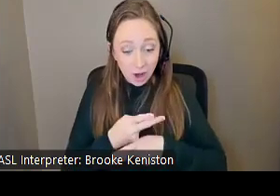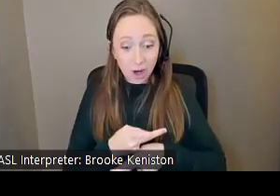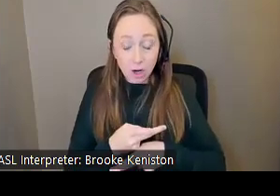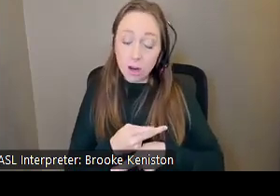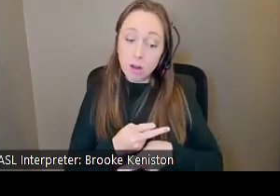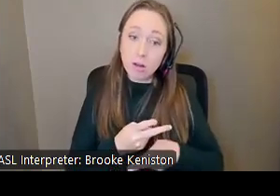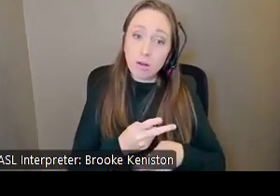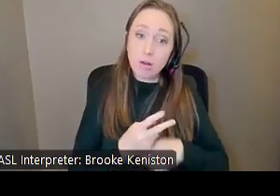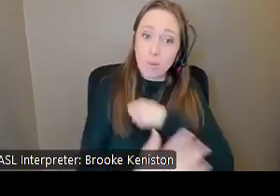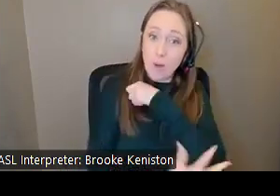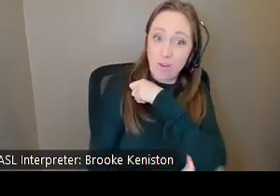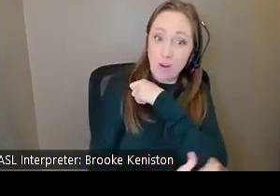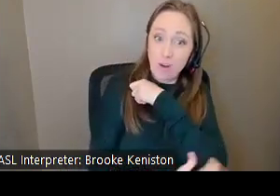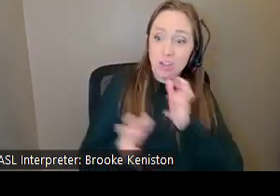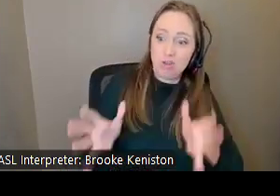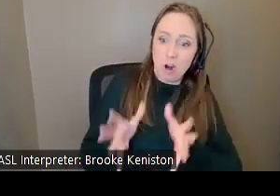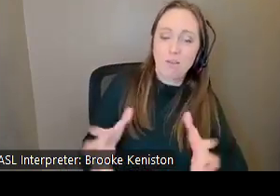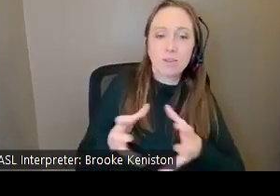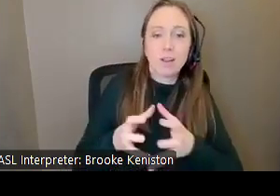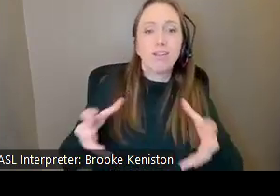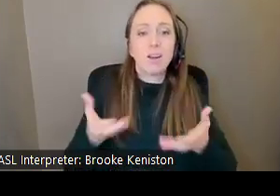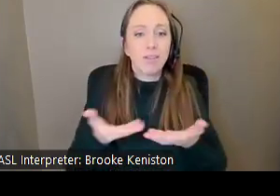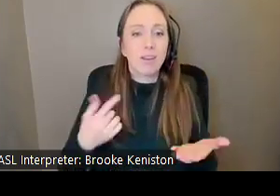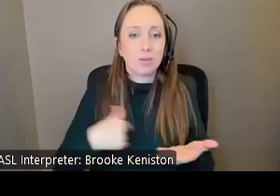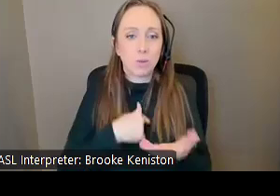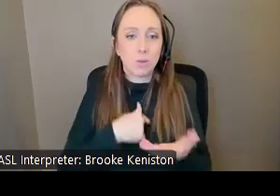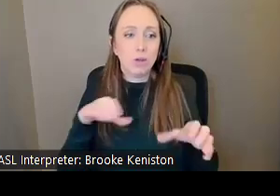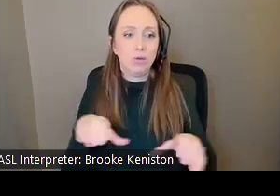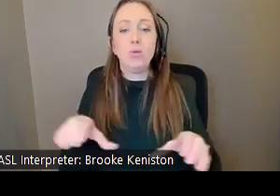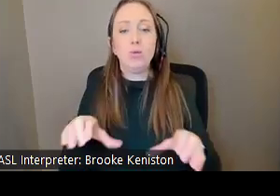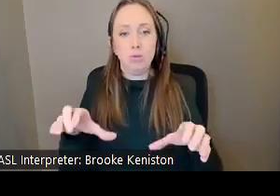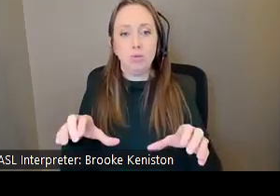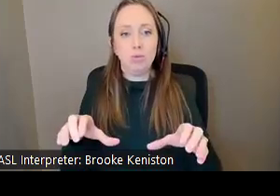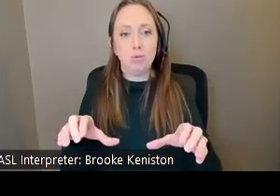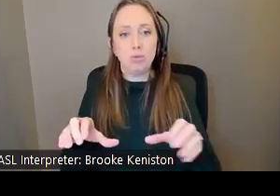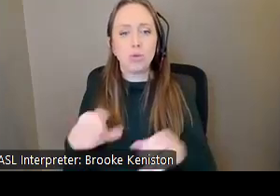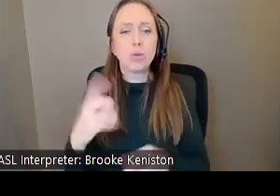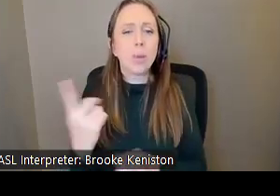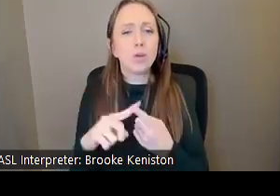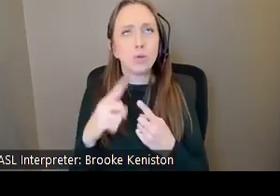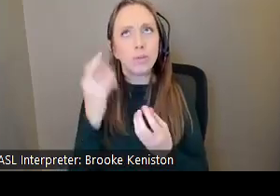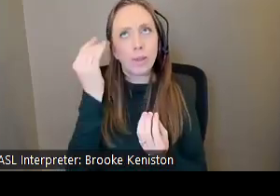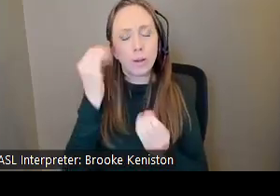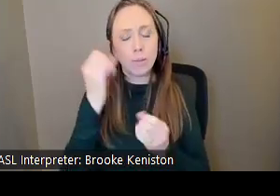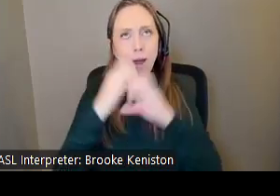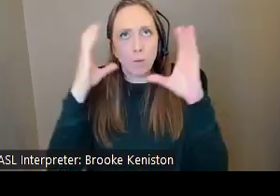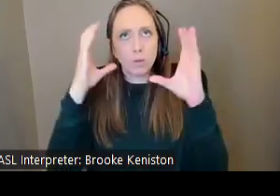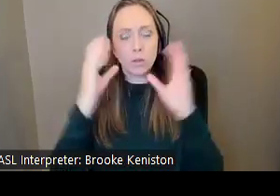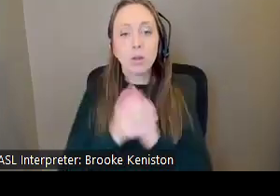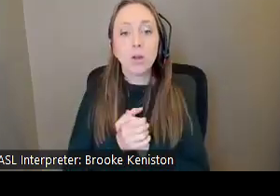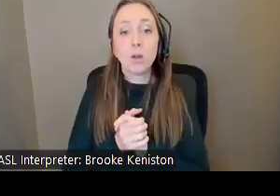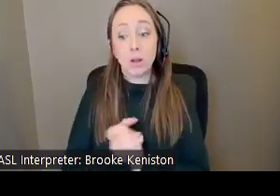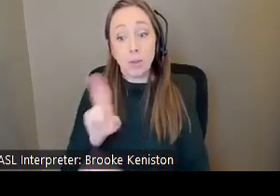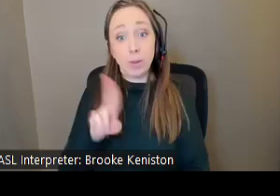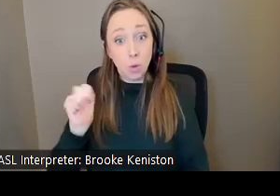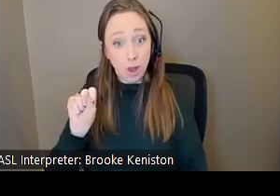And here are a couple of things just to kind of help us think. It is an out-of-focus priority for the